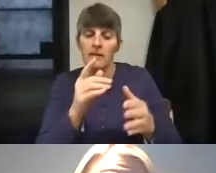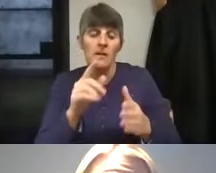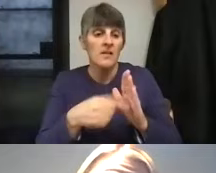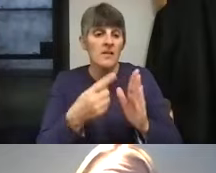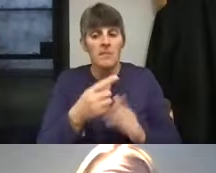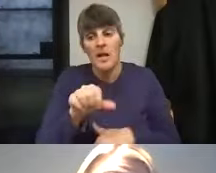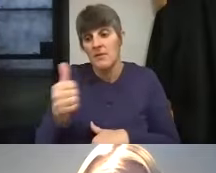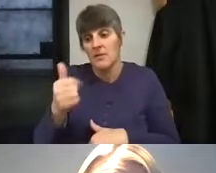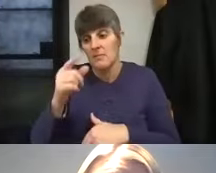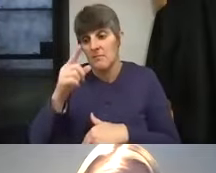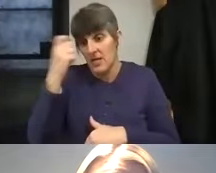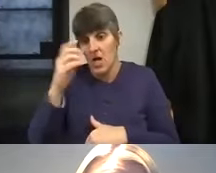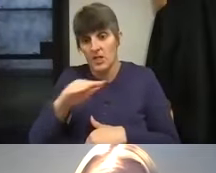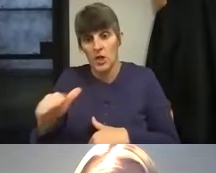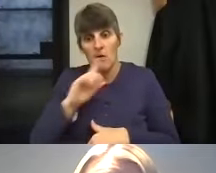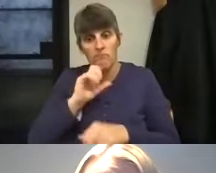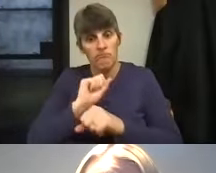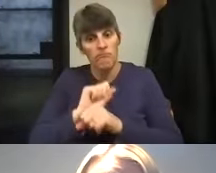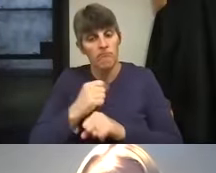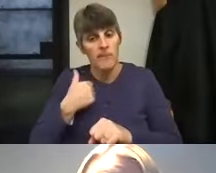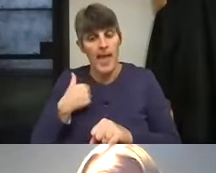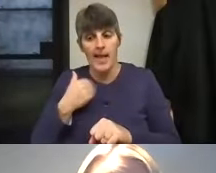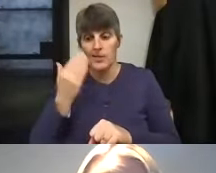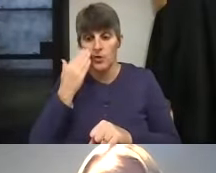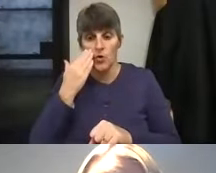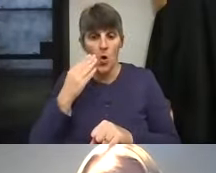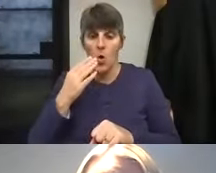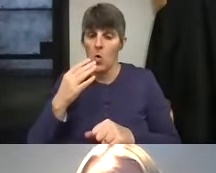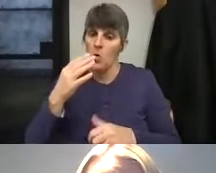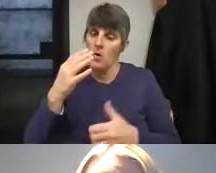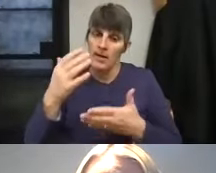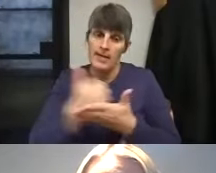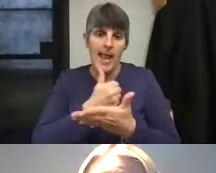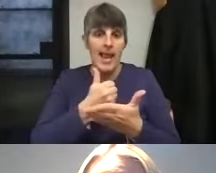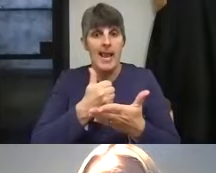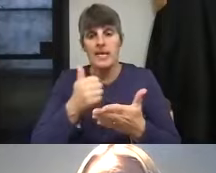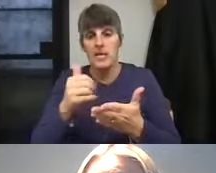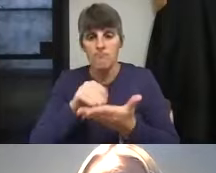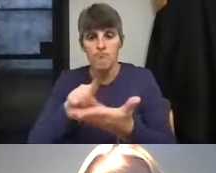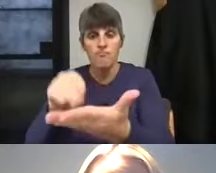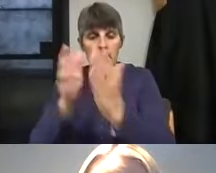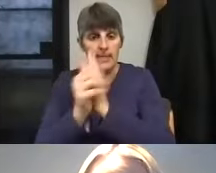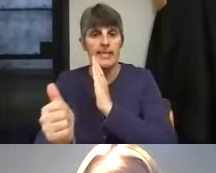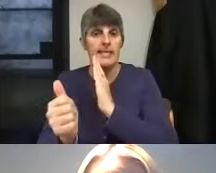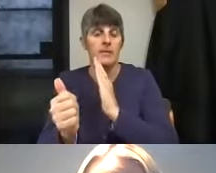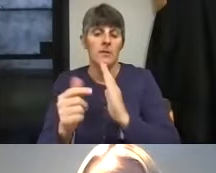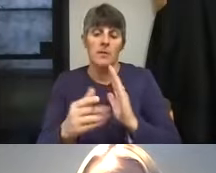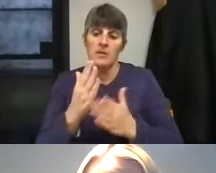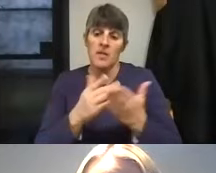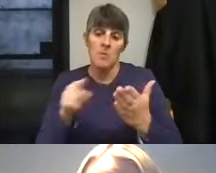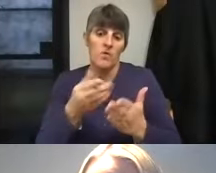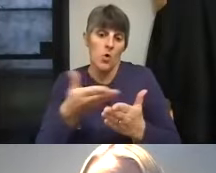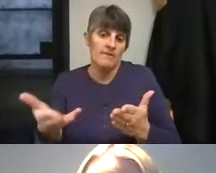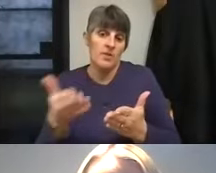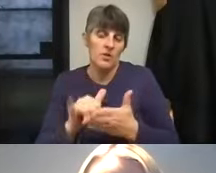it is because a child has truly, gained and acquired skills. And some of those